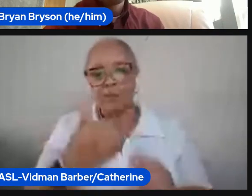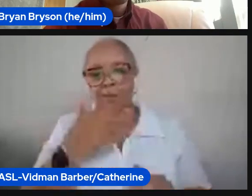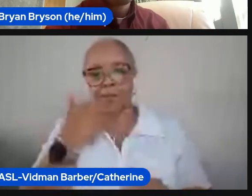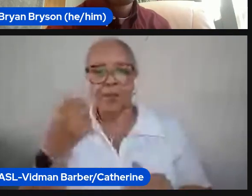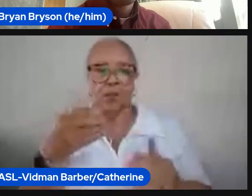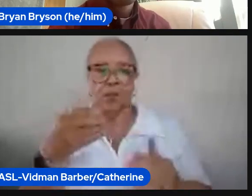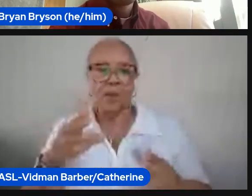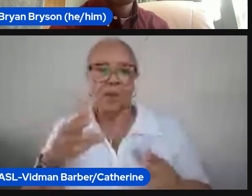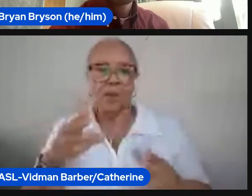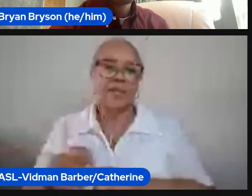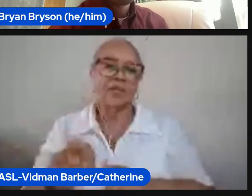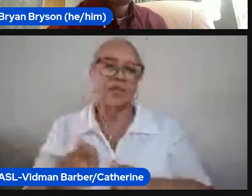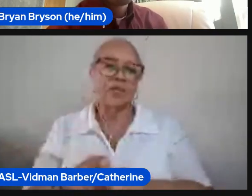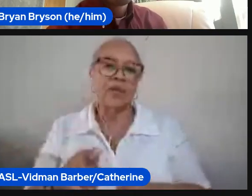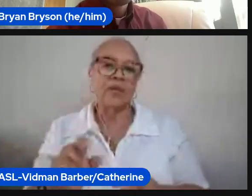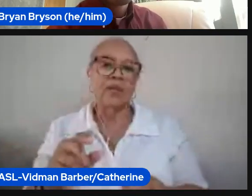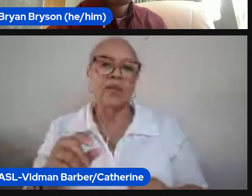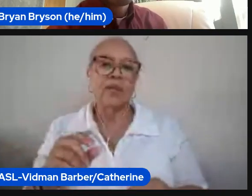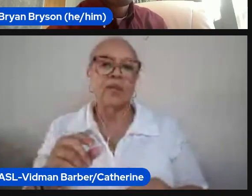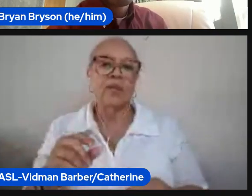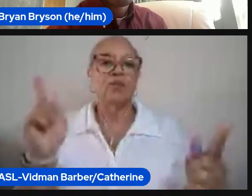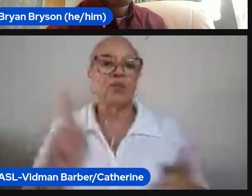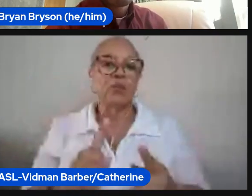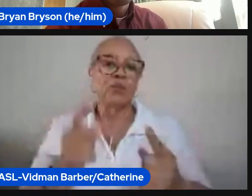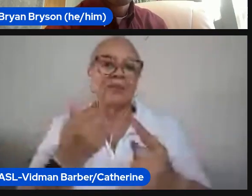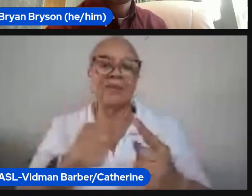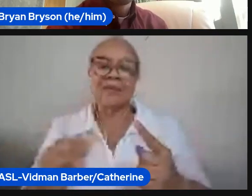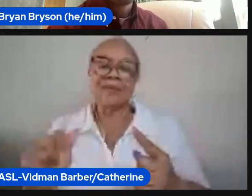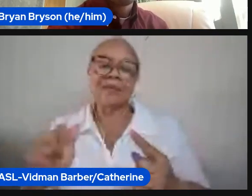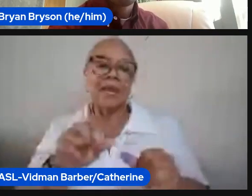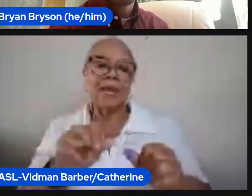to reduce any sort of error and bias.